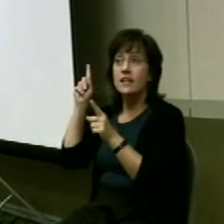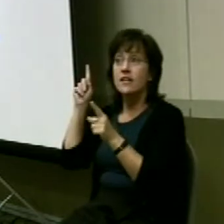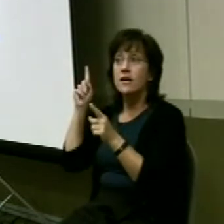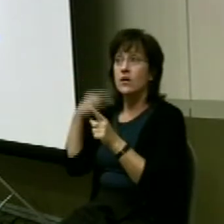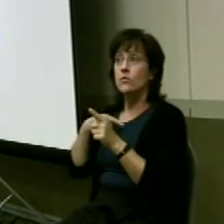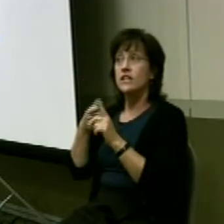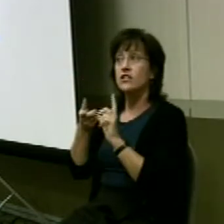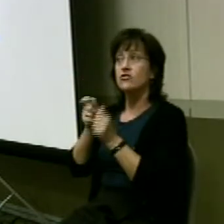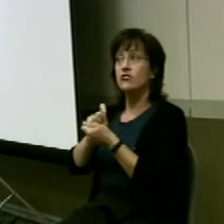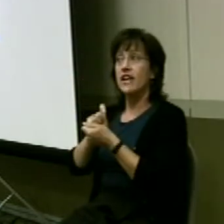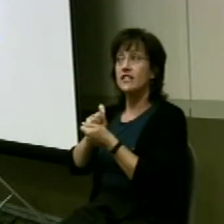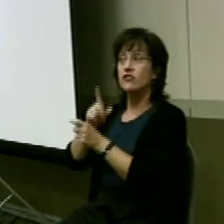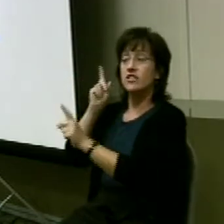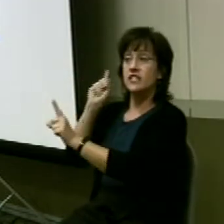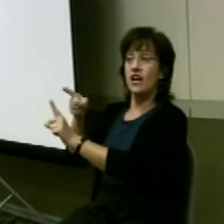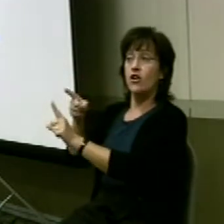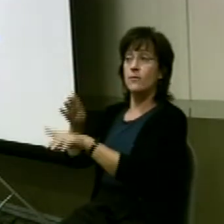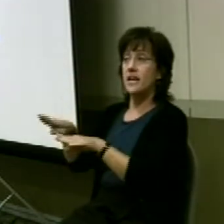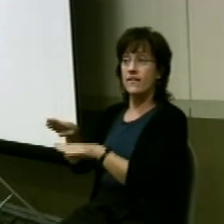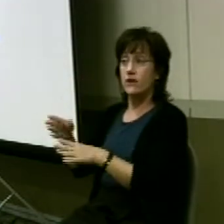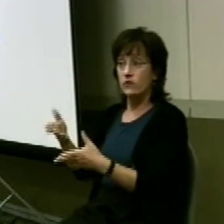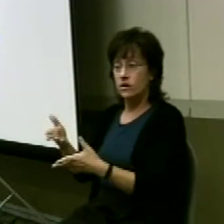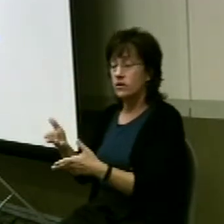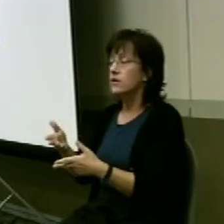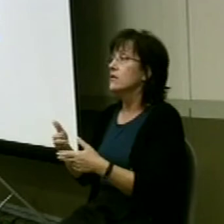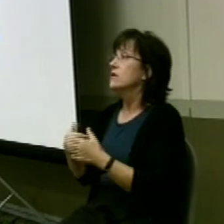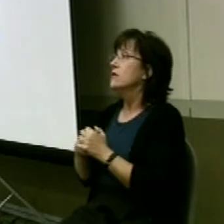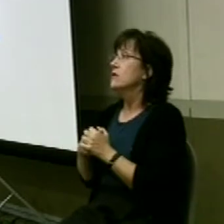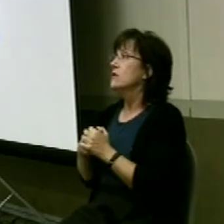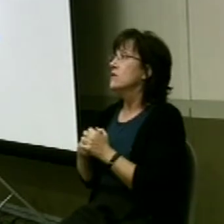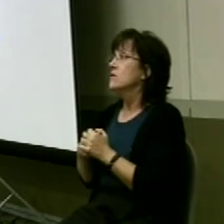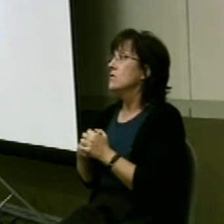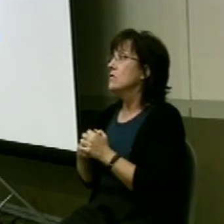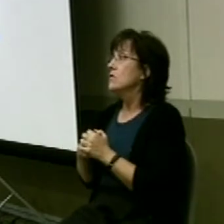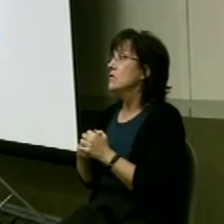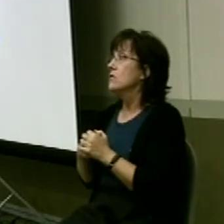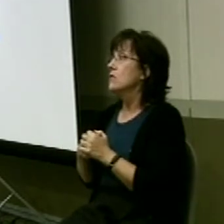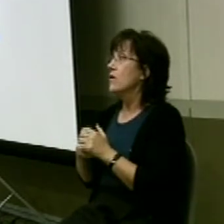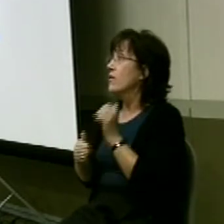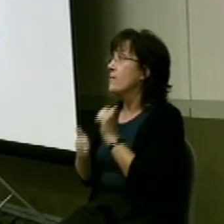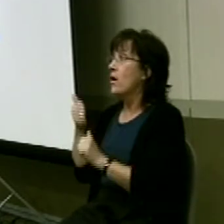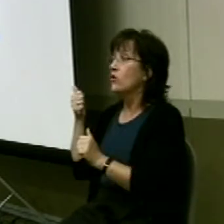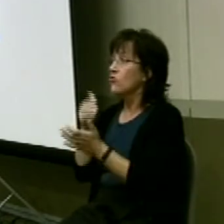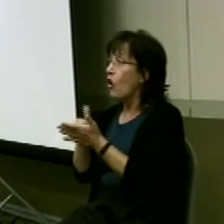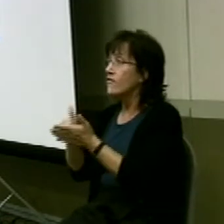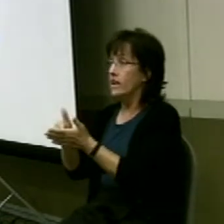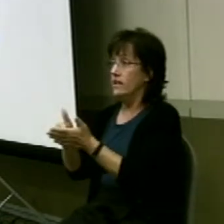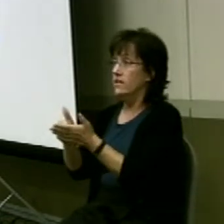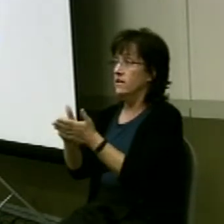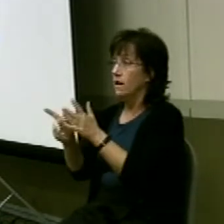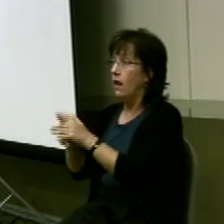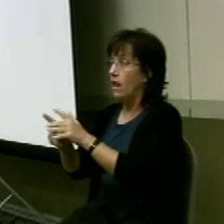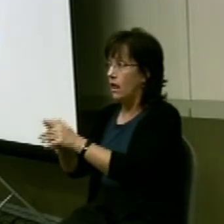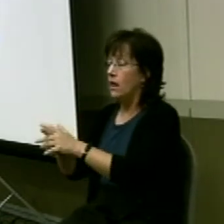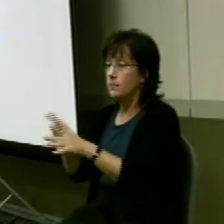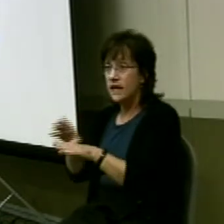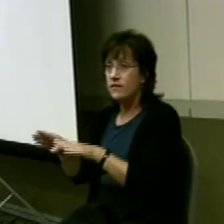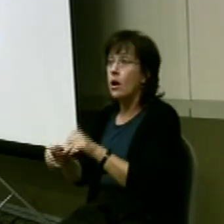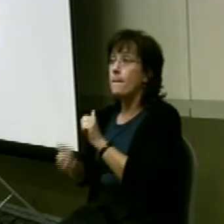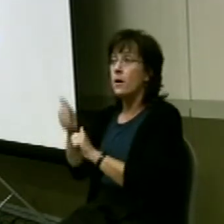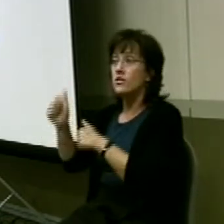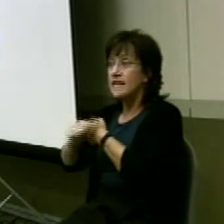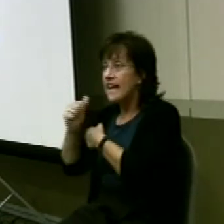intervention that worked and so we changed the target behavior, is we wanted to focus on which other behavior was the most